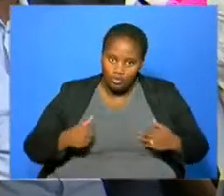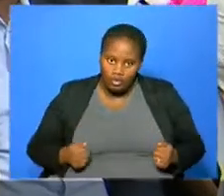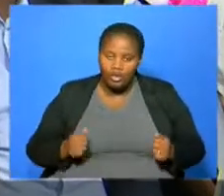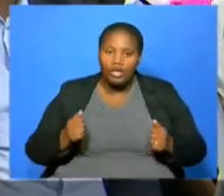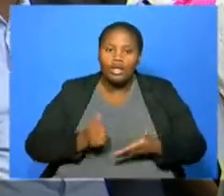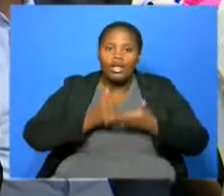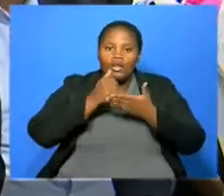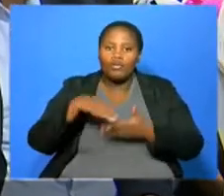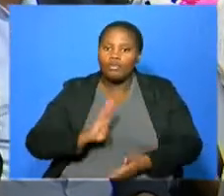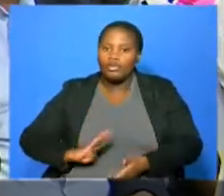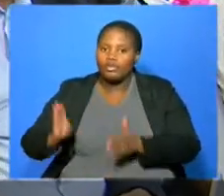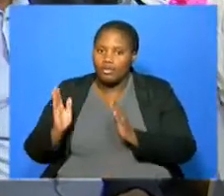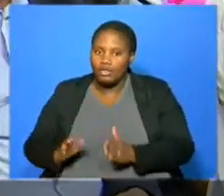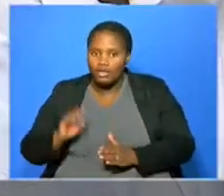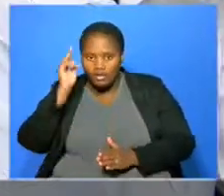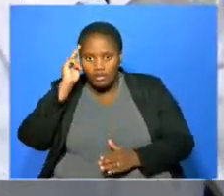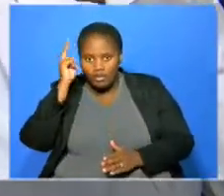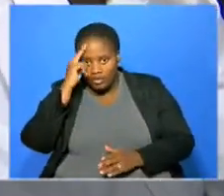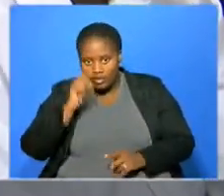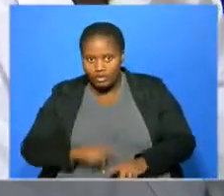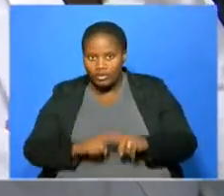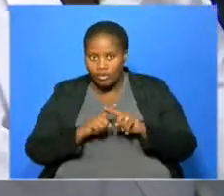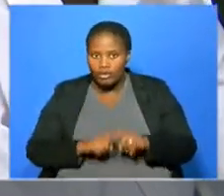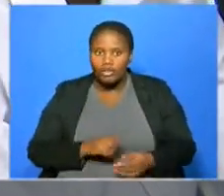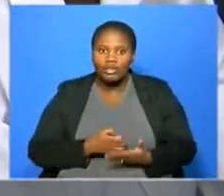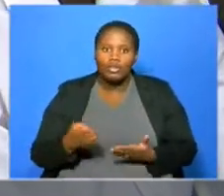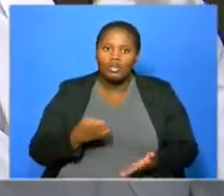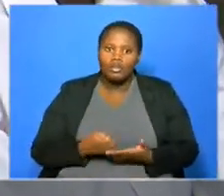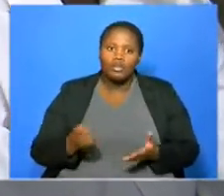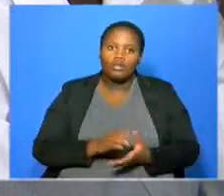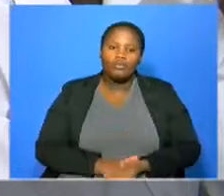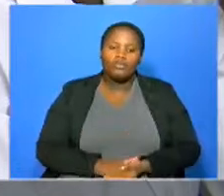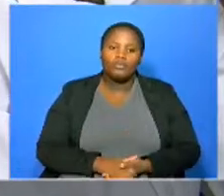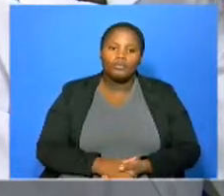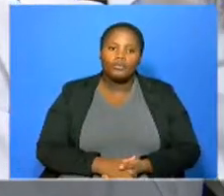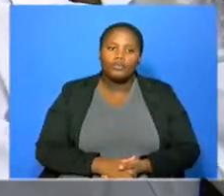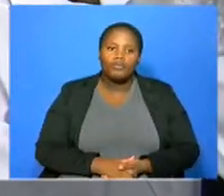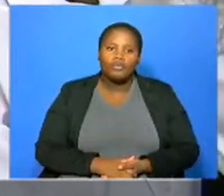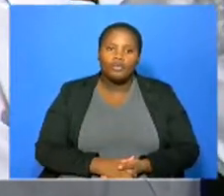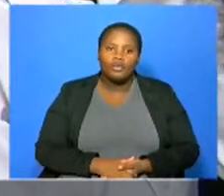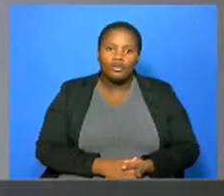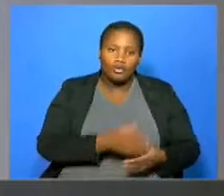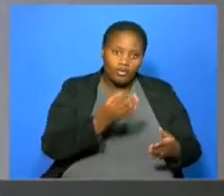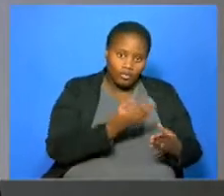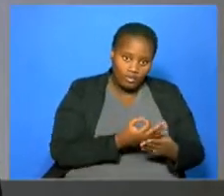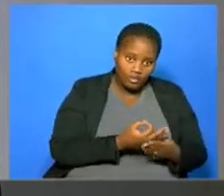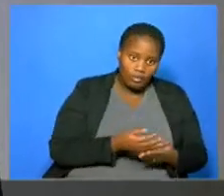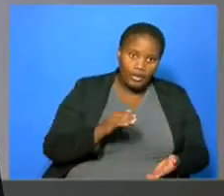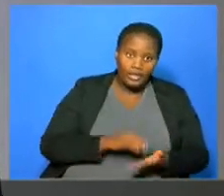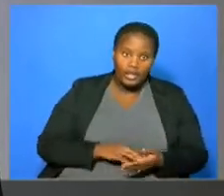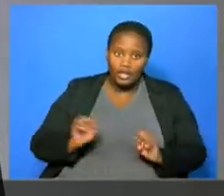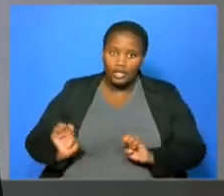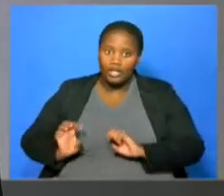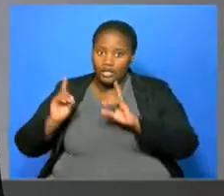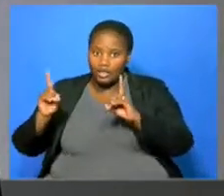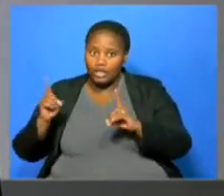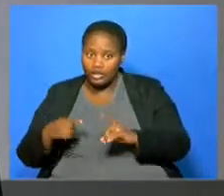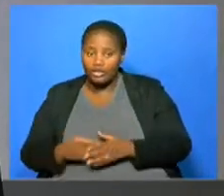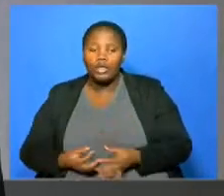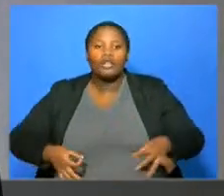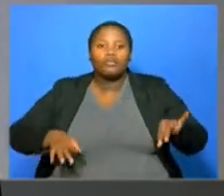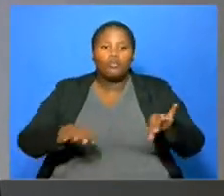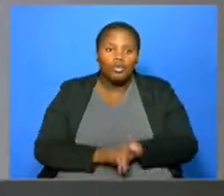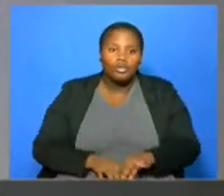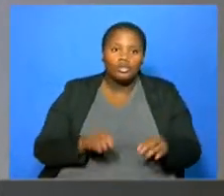Botswana towards a knowledge-based economy. Financial education is important, but I can't emphasize that enough.